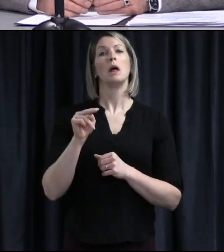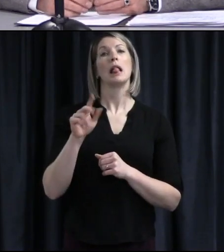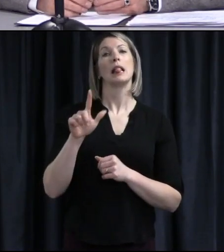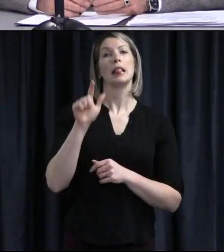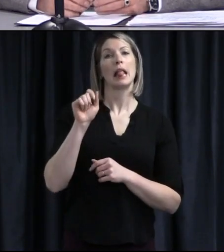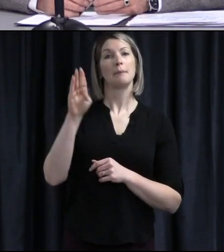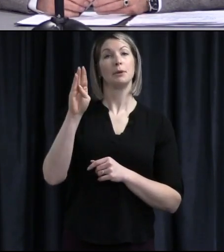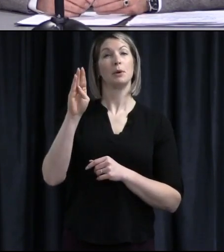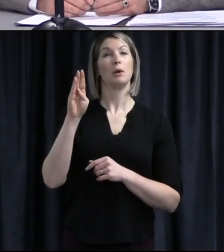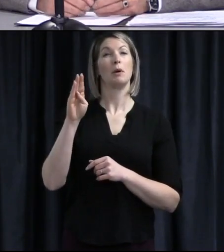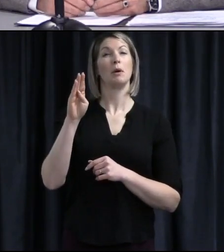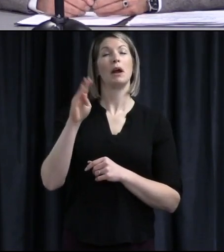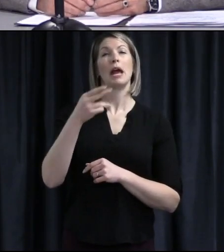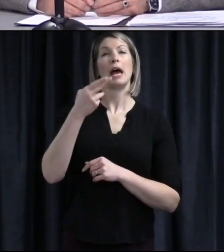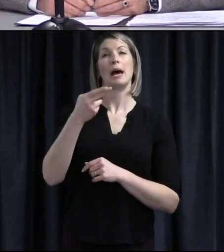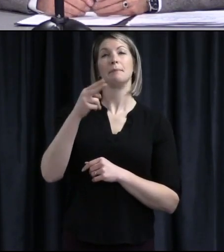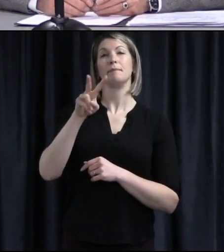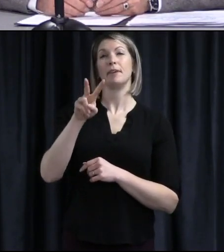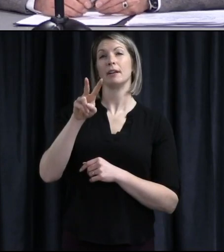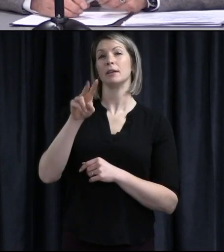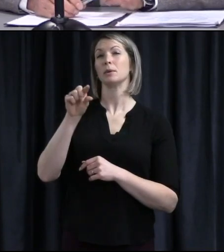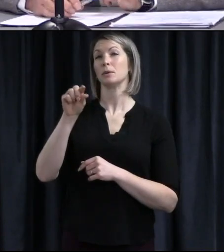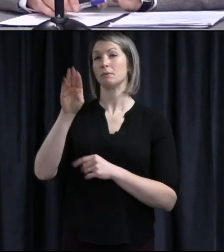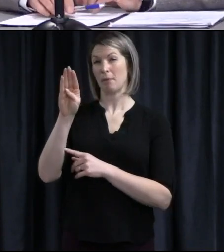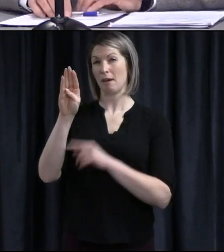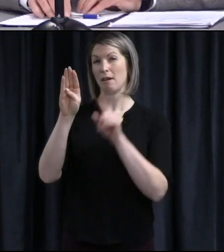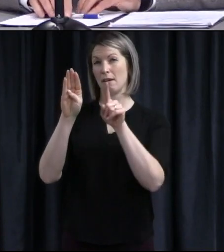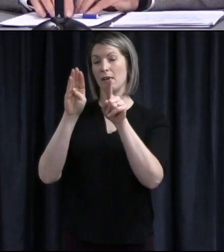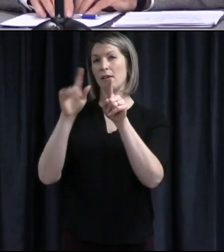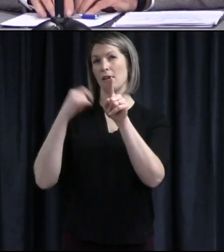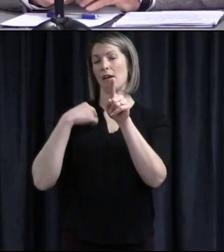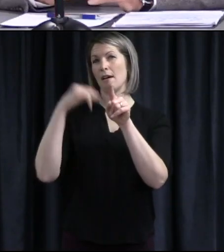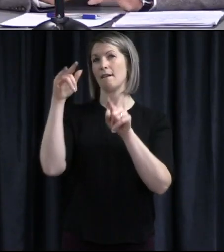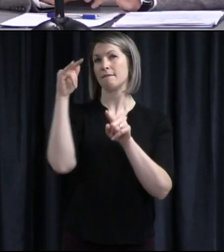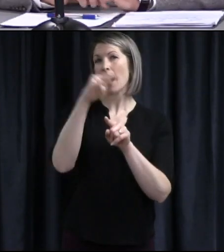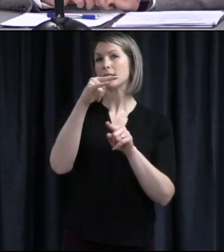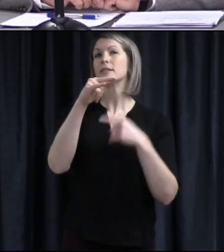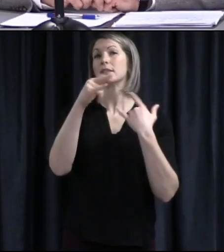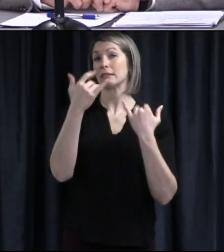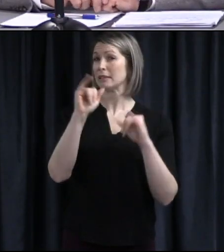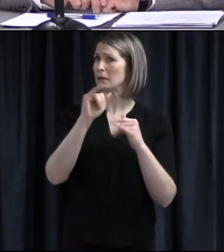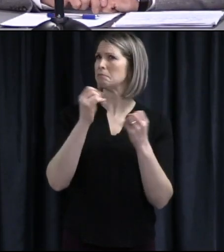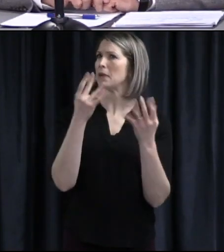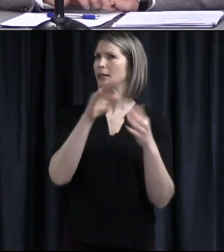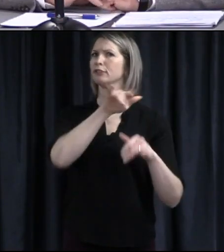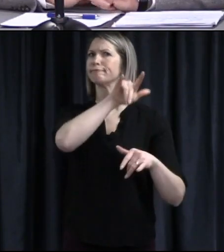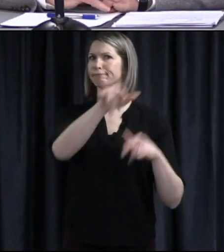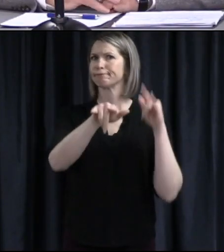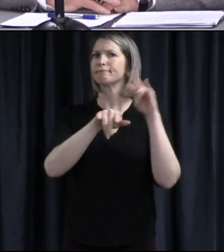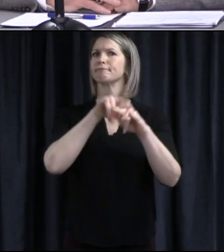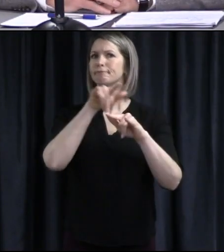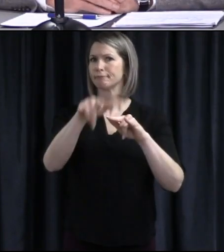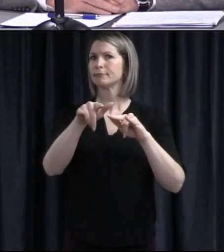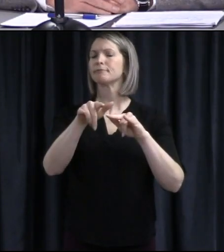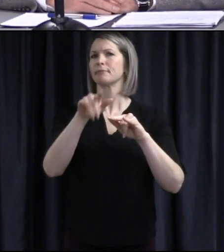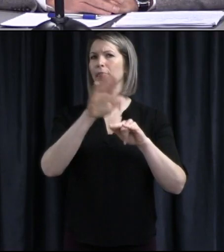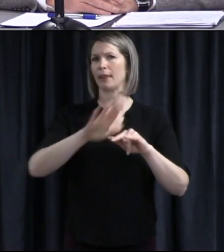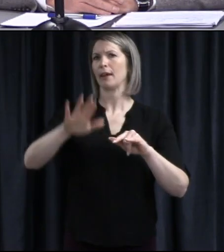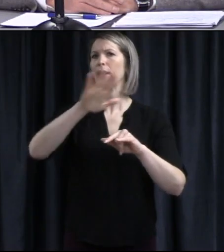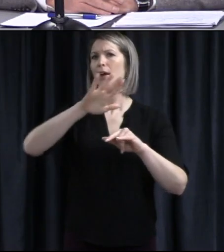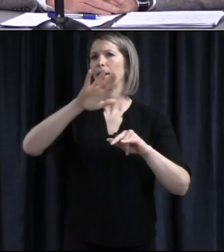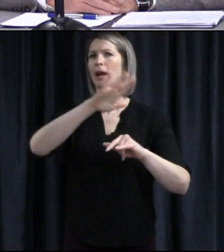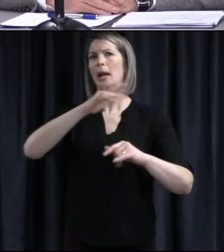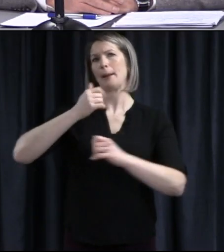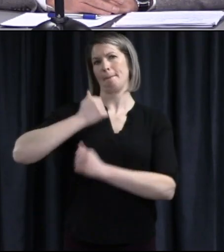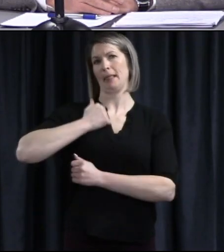There's a flight that's coming in from the Italian Air Force. We're still seeing Air Force flights arrive. what sort of risks does